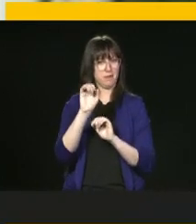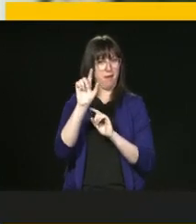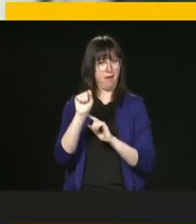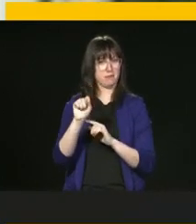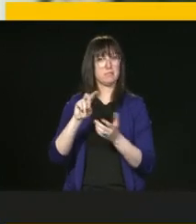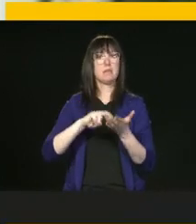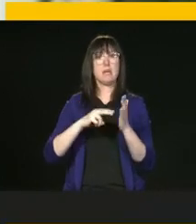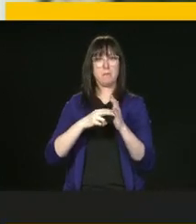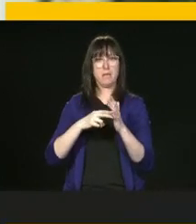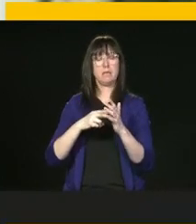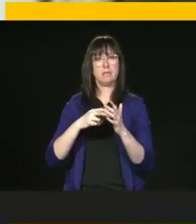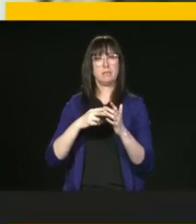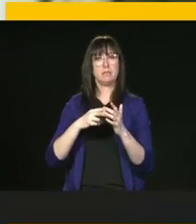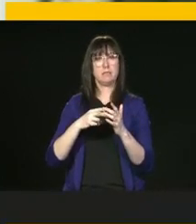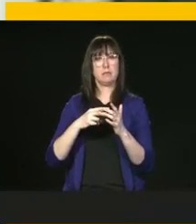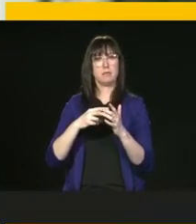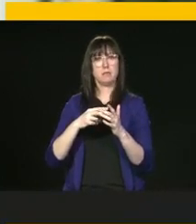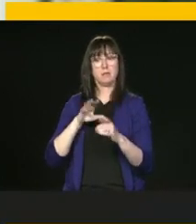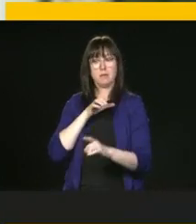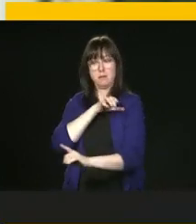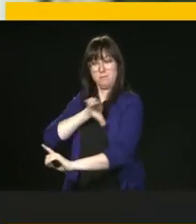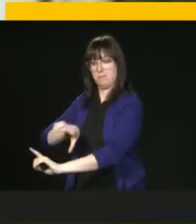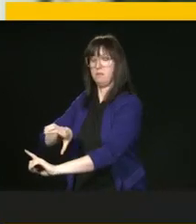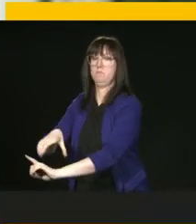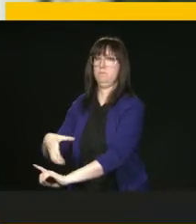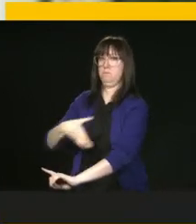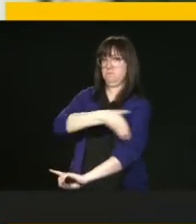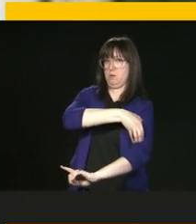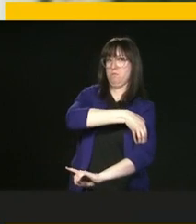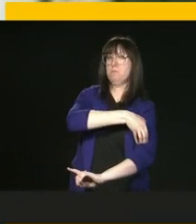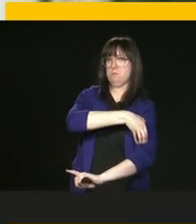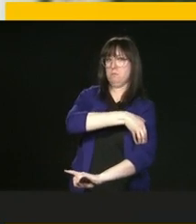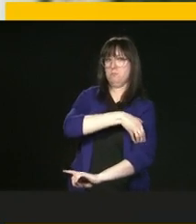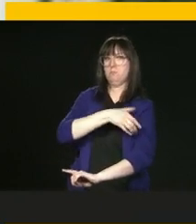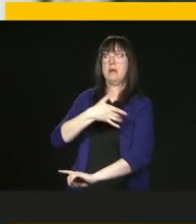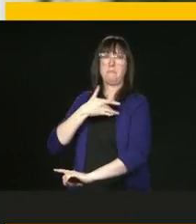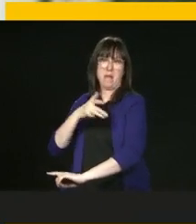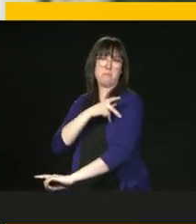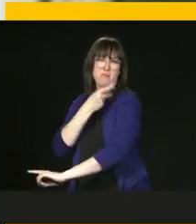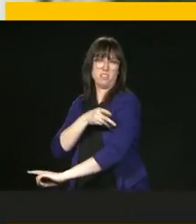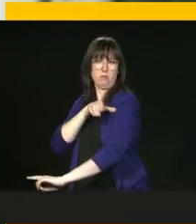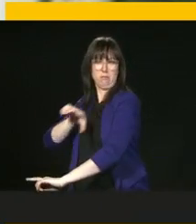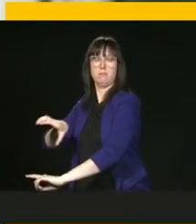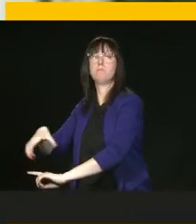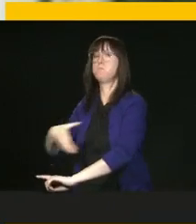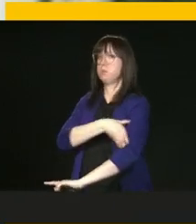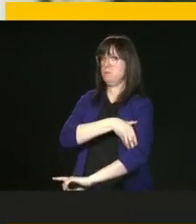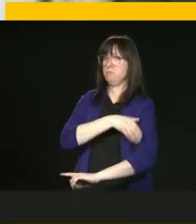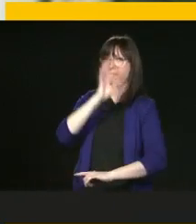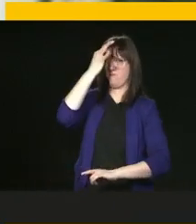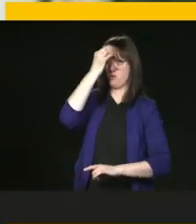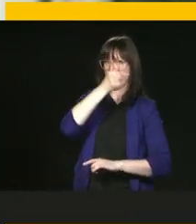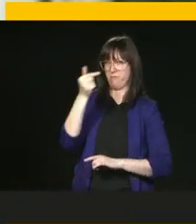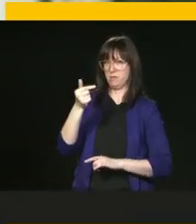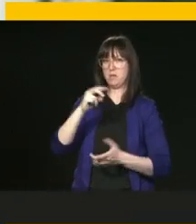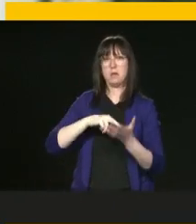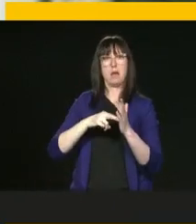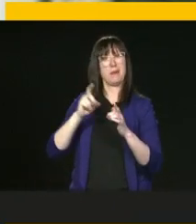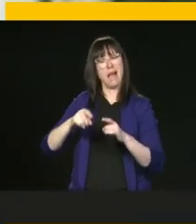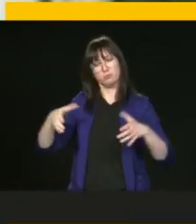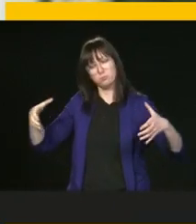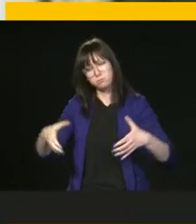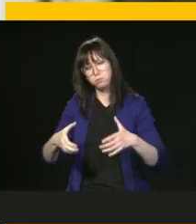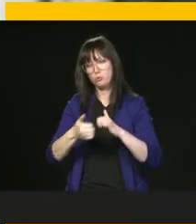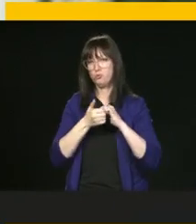powers from the provinces and placing them at the federal level. So this is a conversation that we must have with